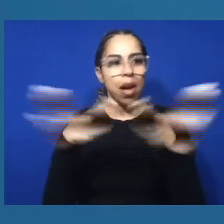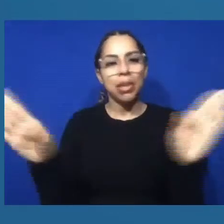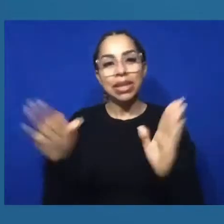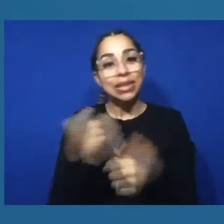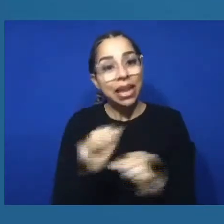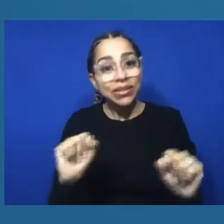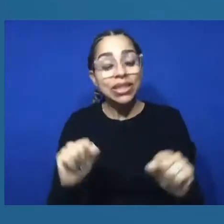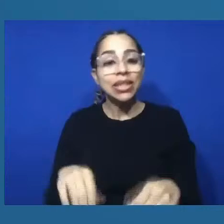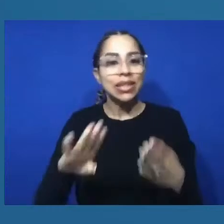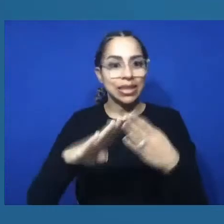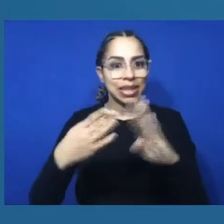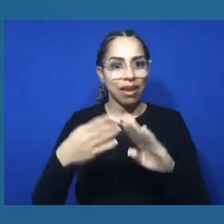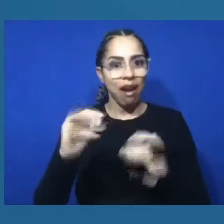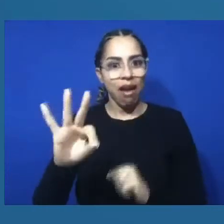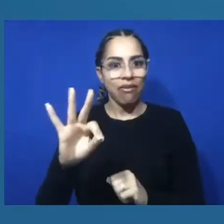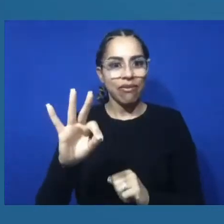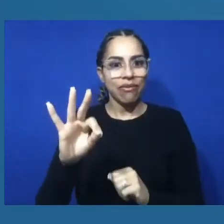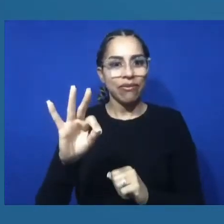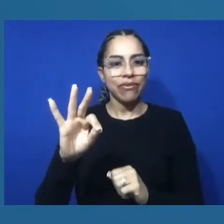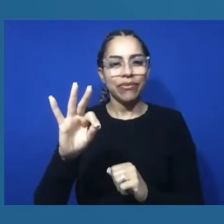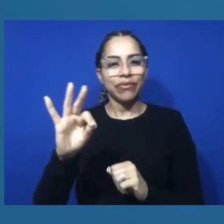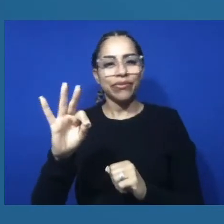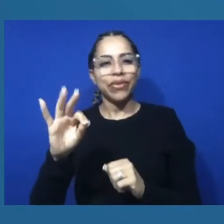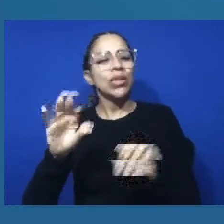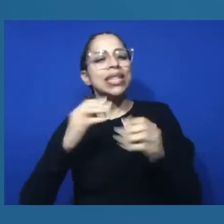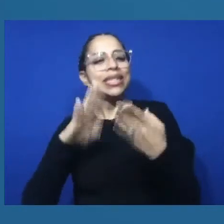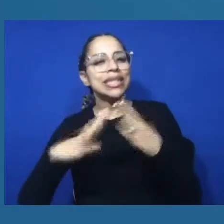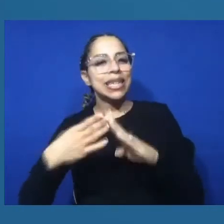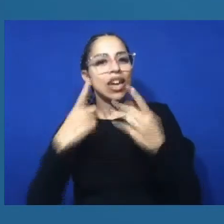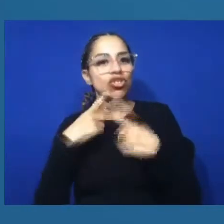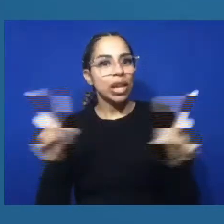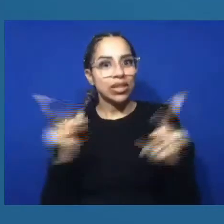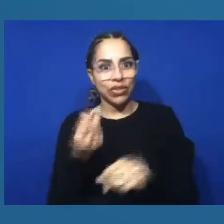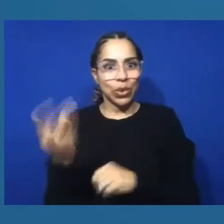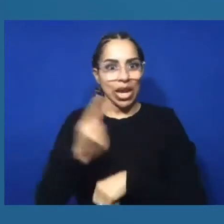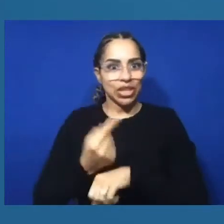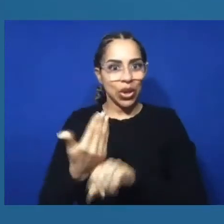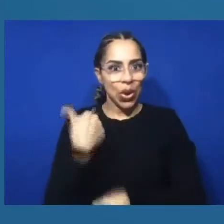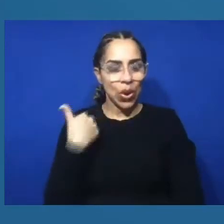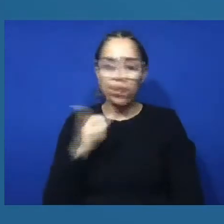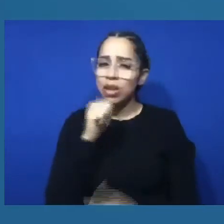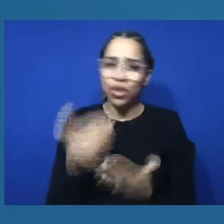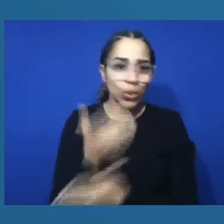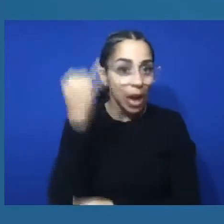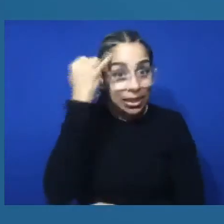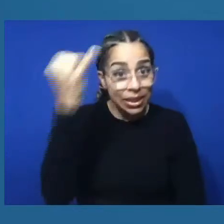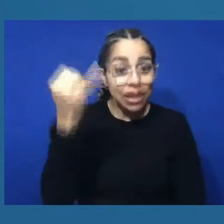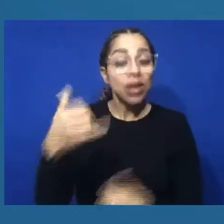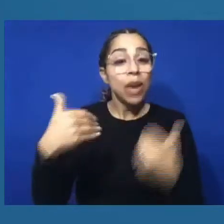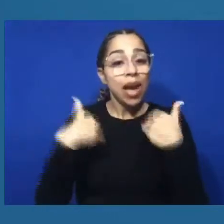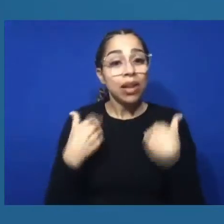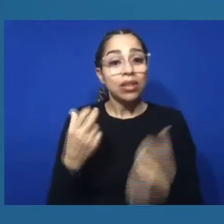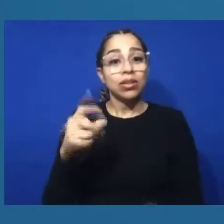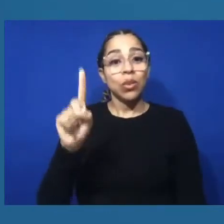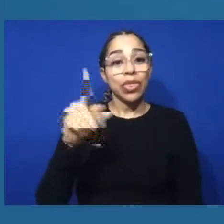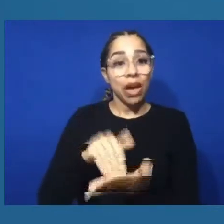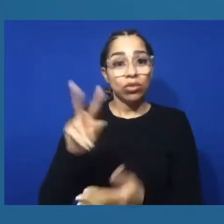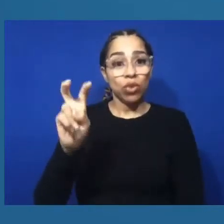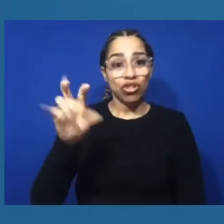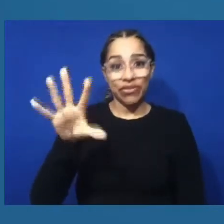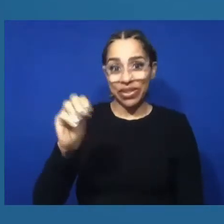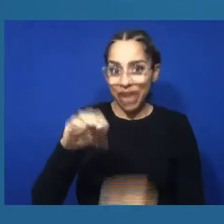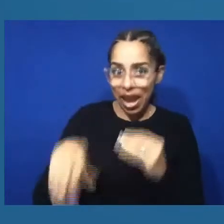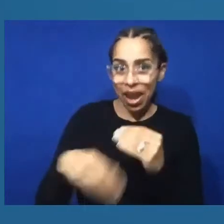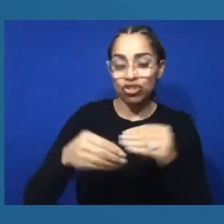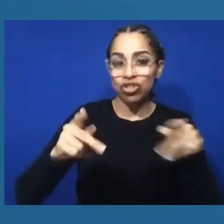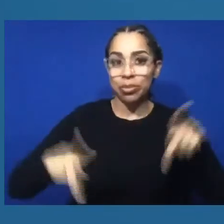ago. This is not a new idea. You know, we've had 1,250 extra individuals to be in the